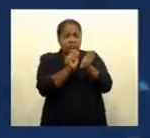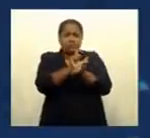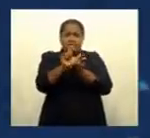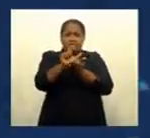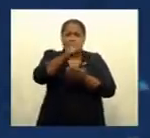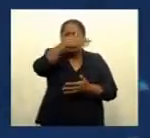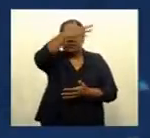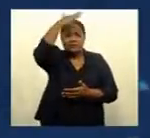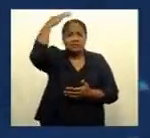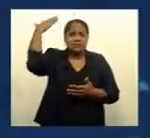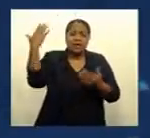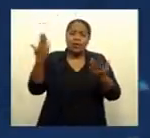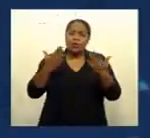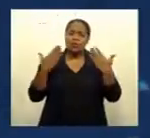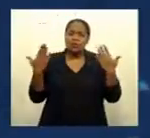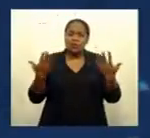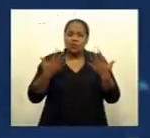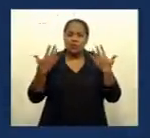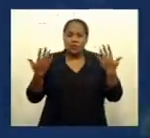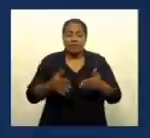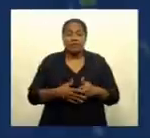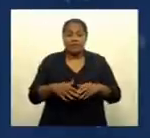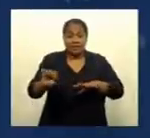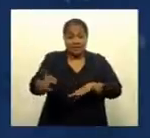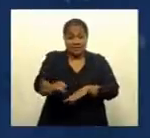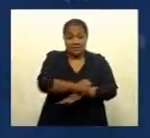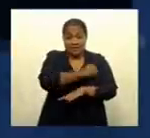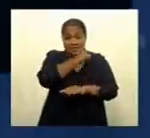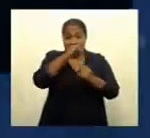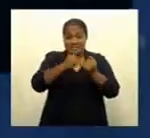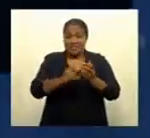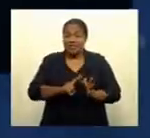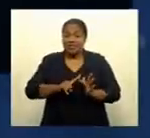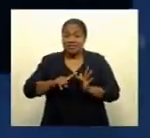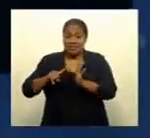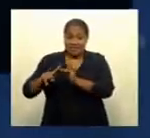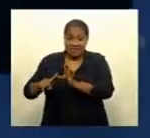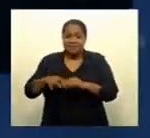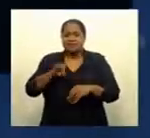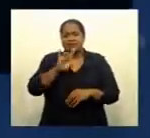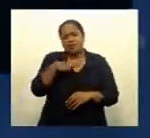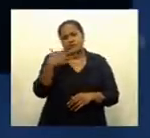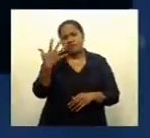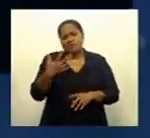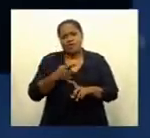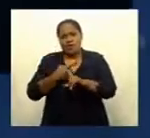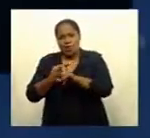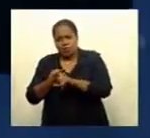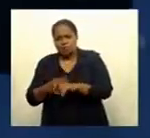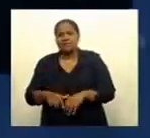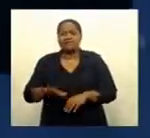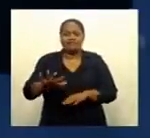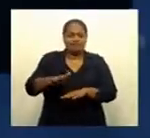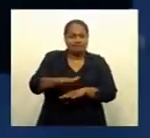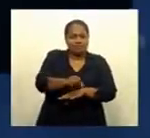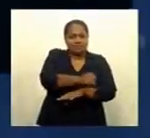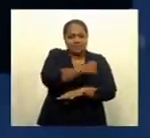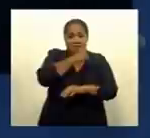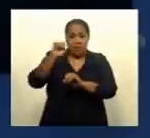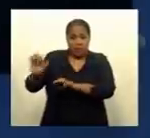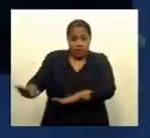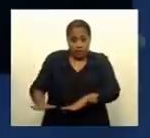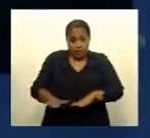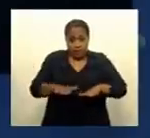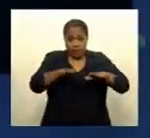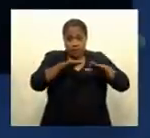skies with cool temperatures. At sea, east to southeast winds 10 to 15 knots, moderate seas. Turning to the tide, the next